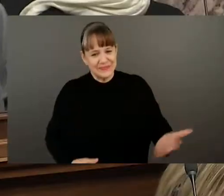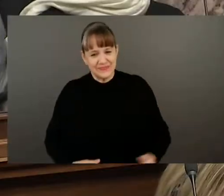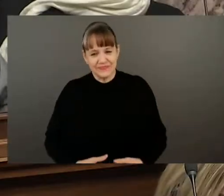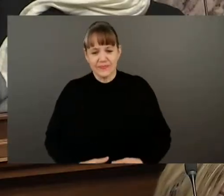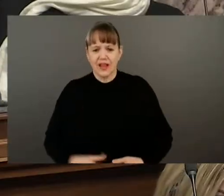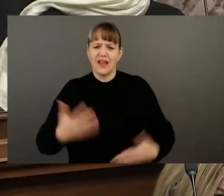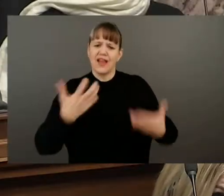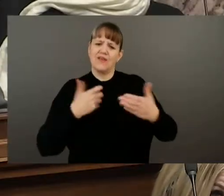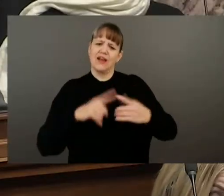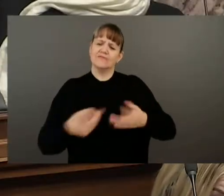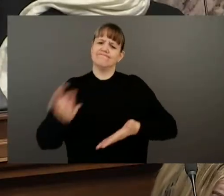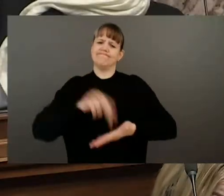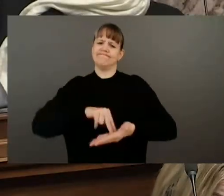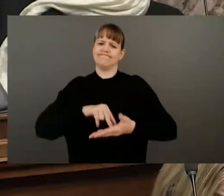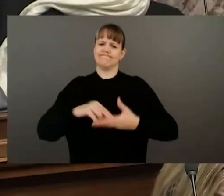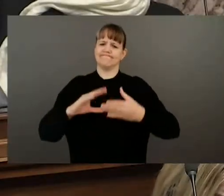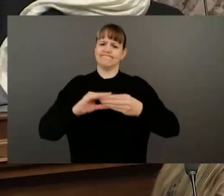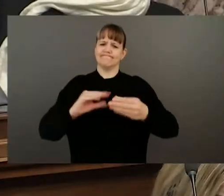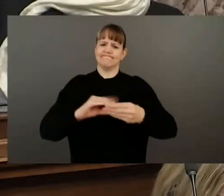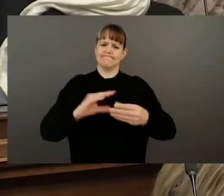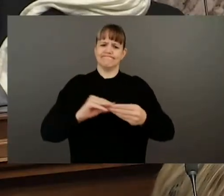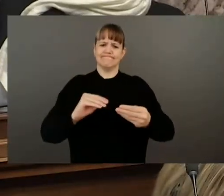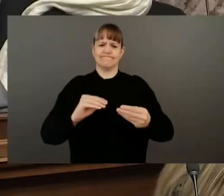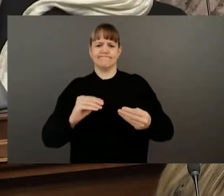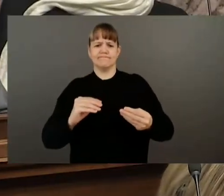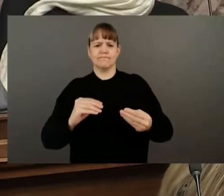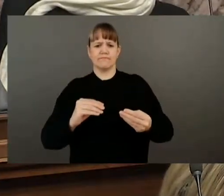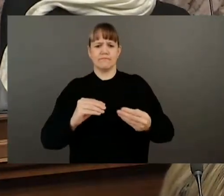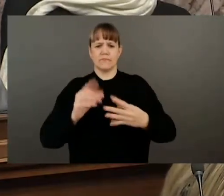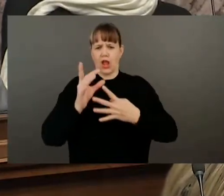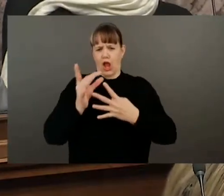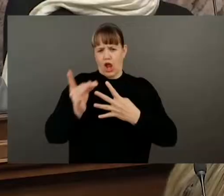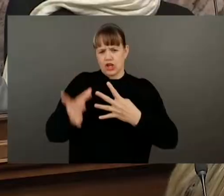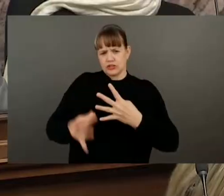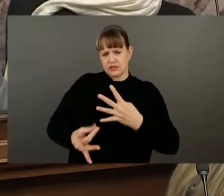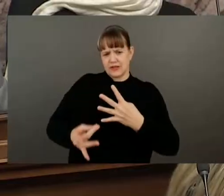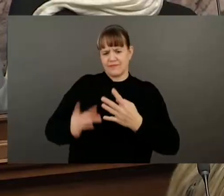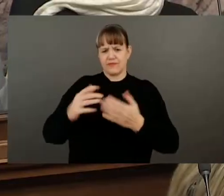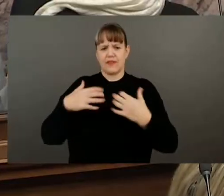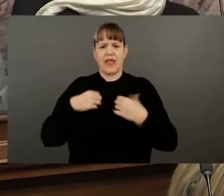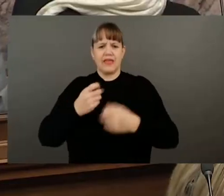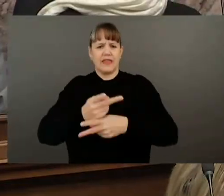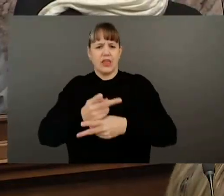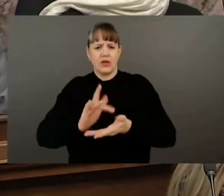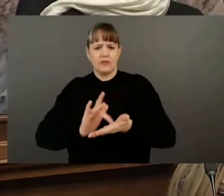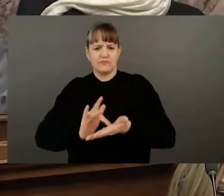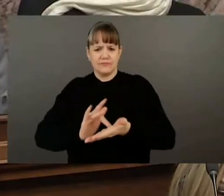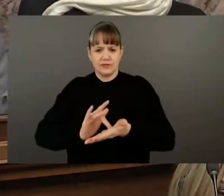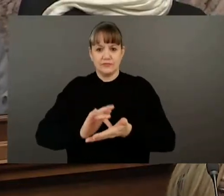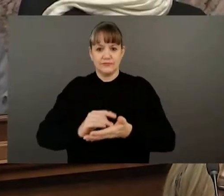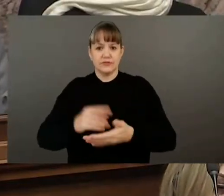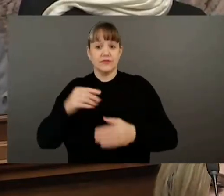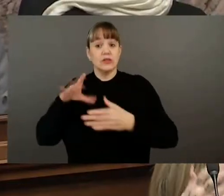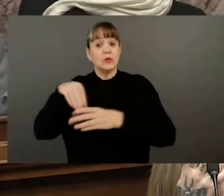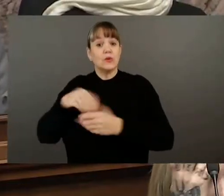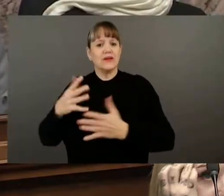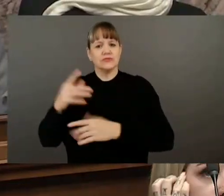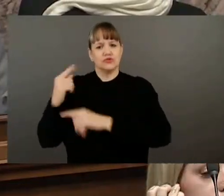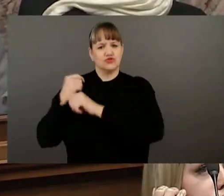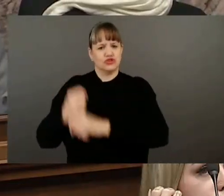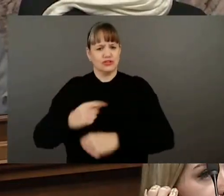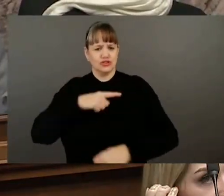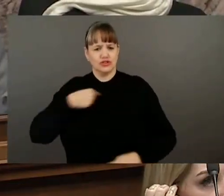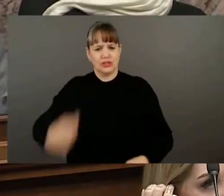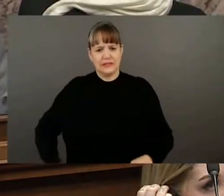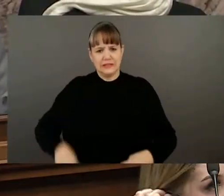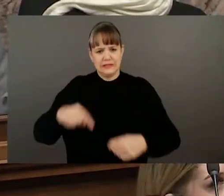and alternative healthcare practices, including traditional Chinese medicine, TCM, play in supporting the health and well-being of